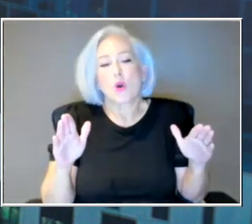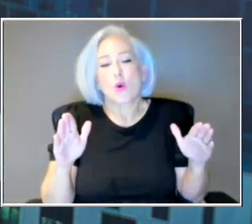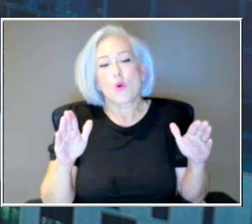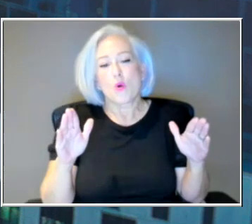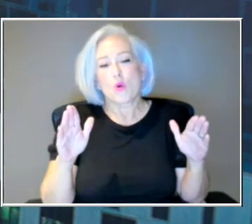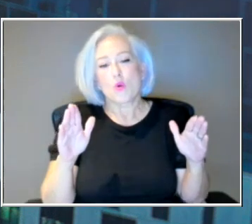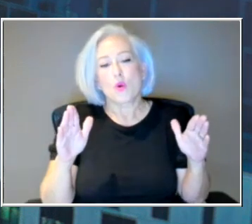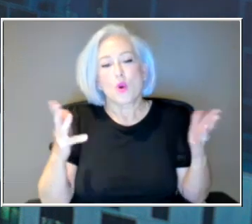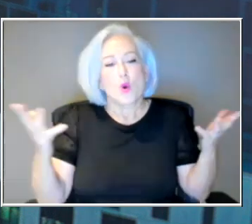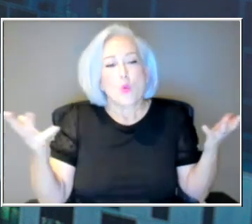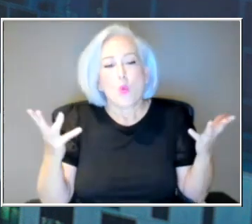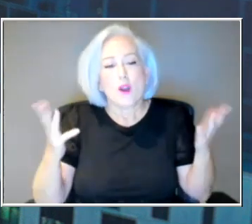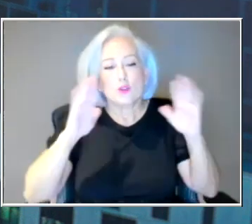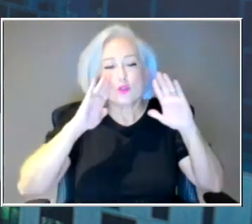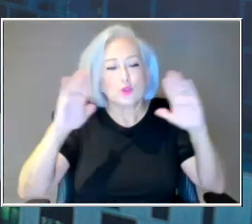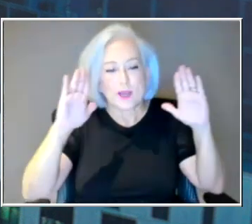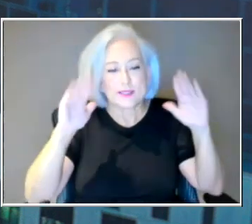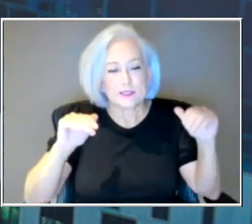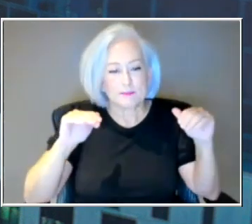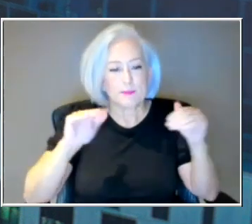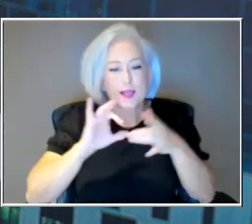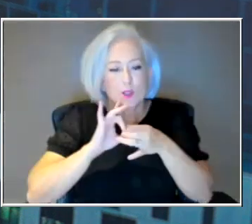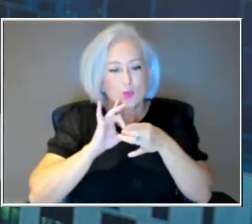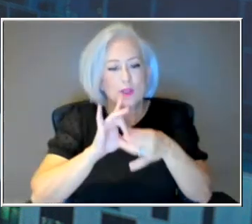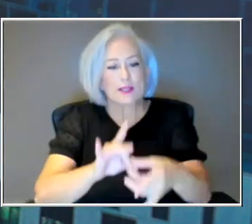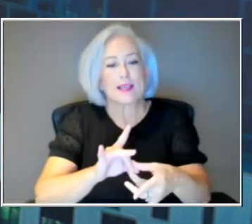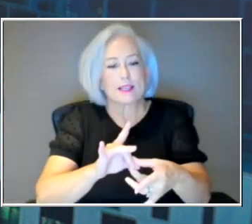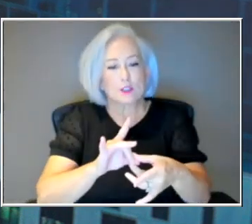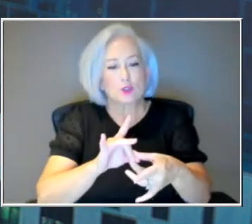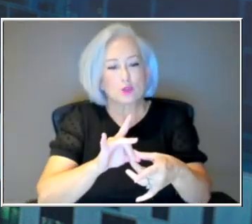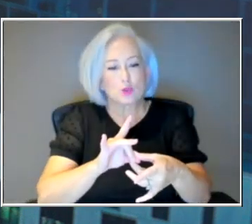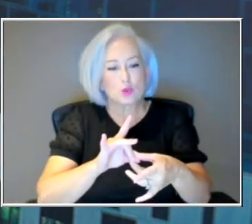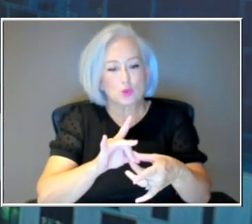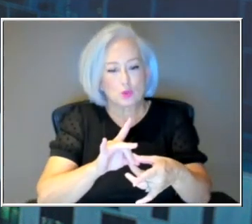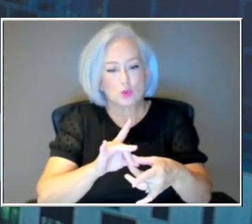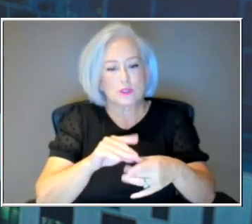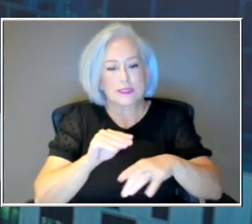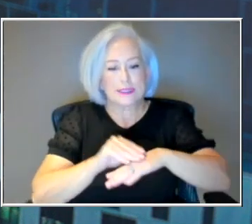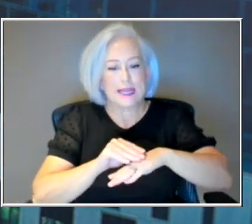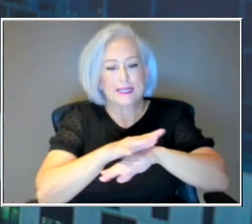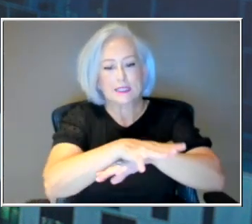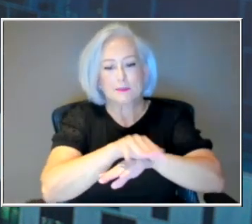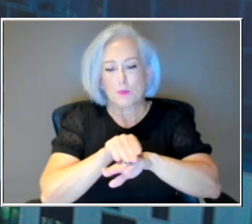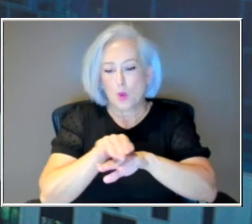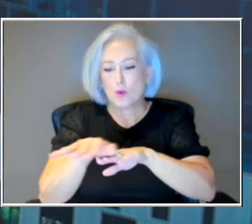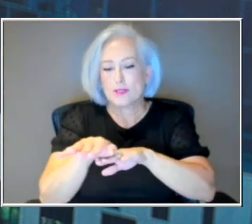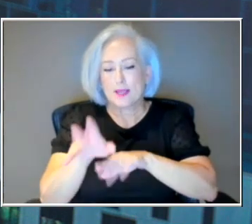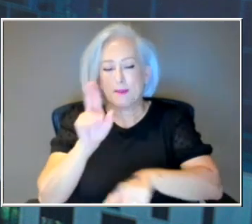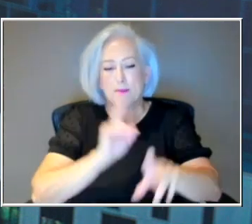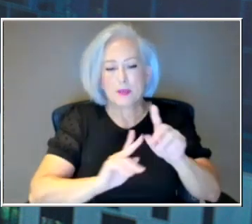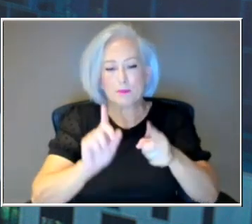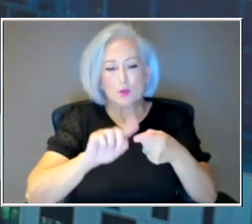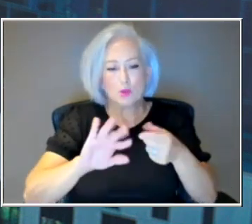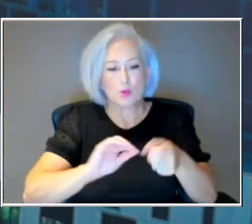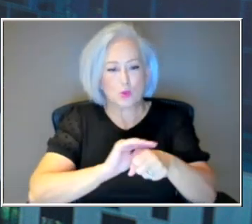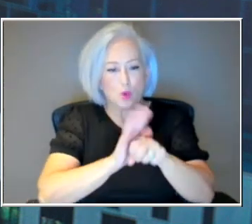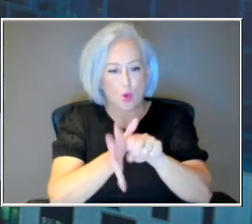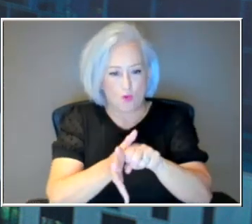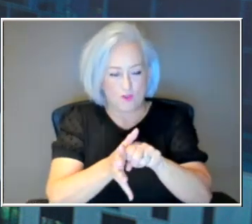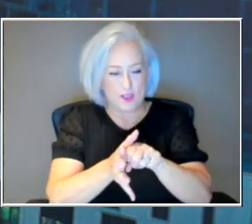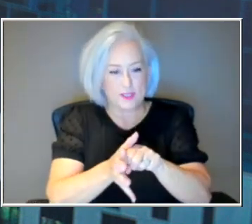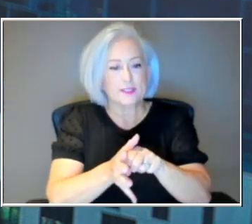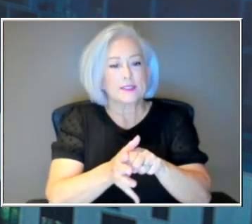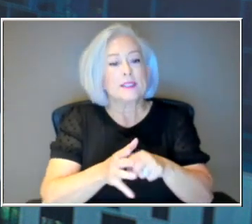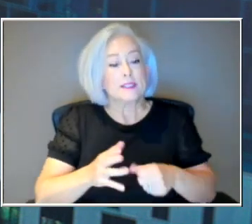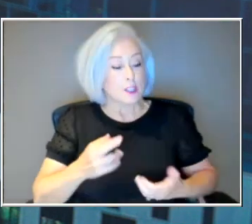what to expect with regard to exposing other patients to COVID. We pride ourselves in rehab as being